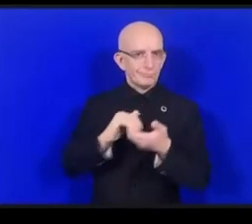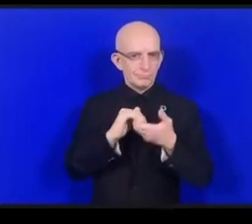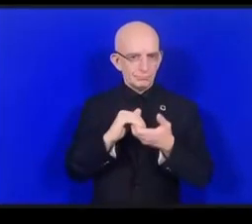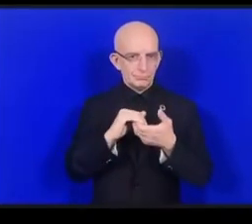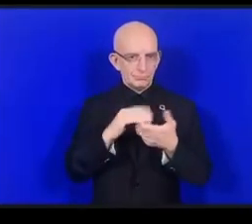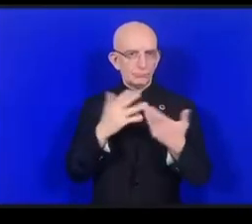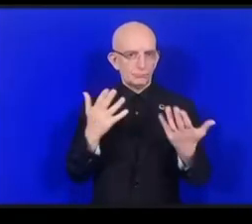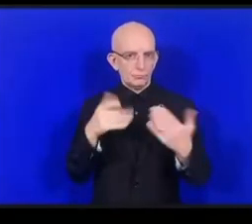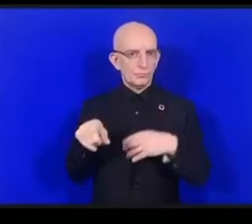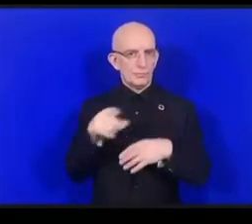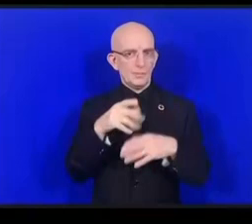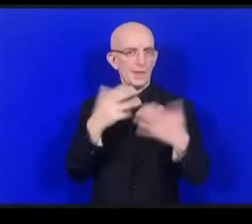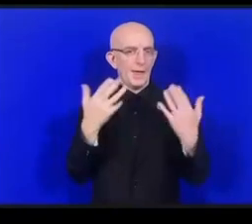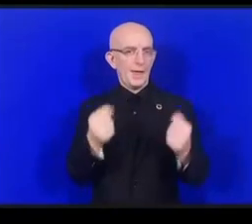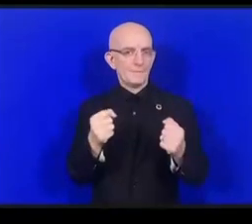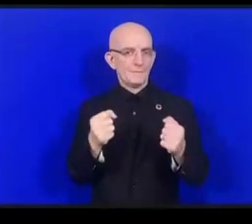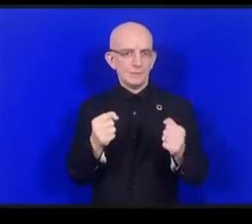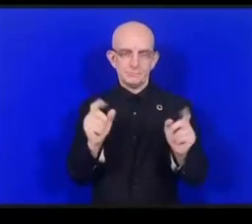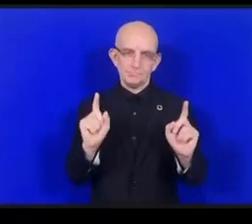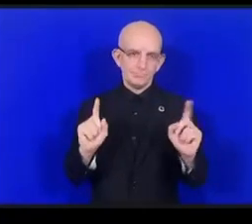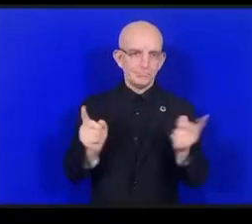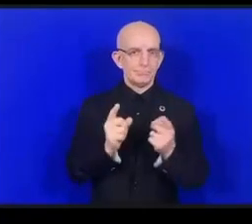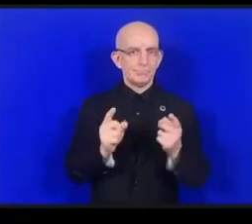Oh, 90-second.